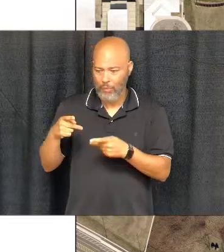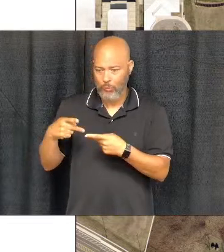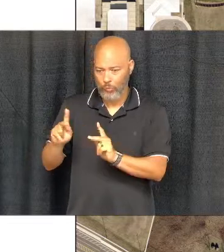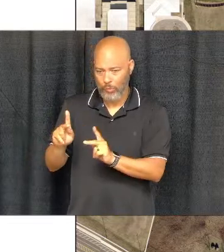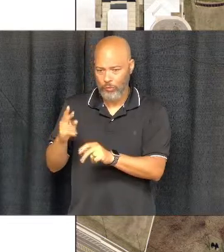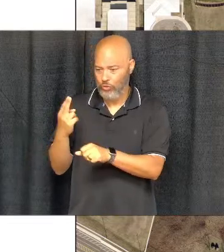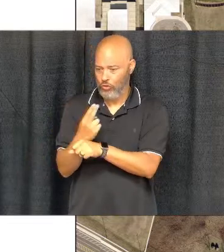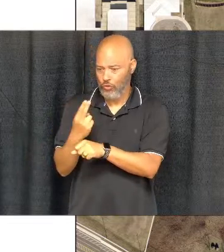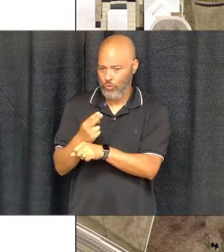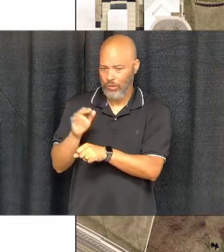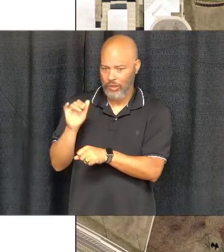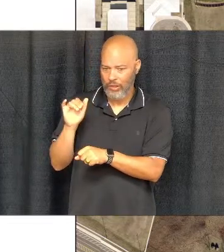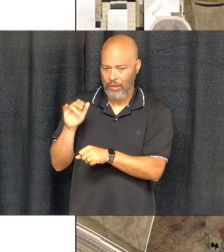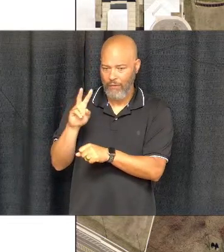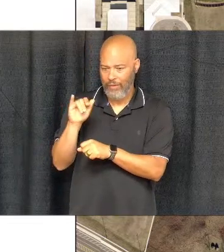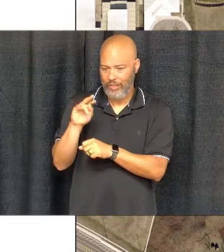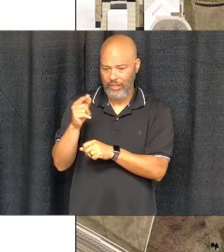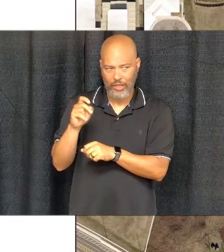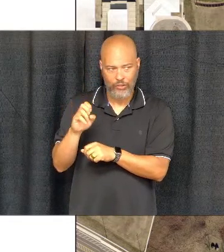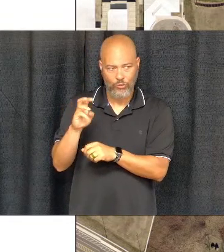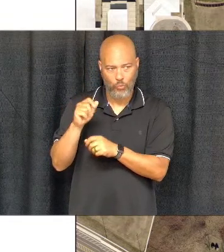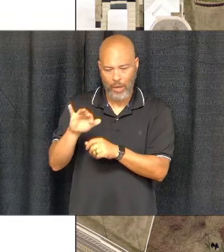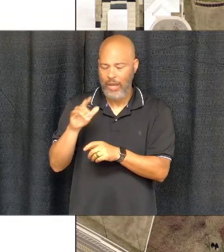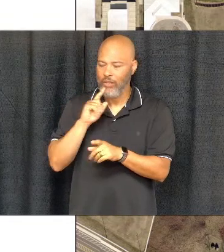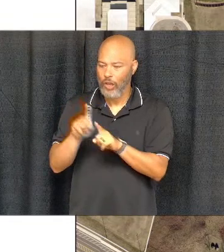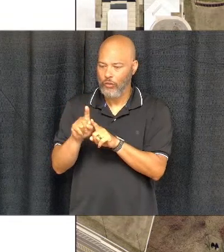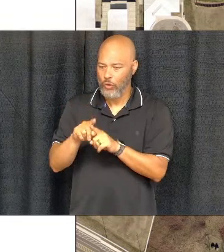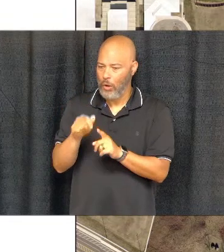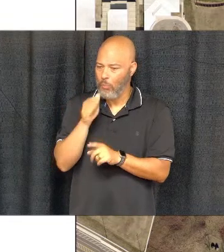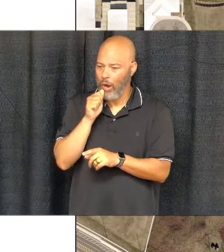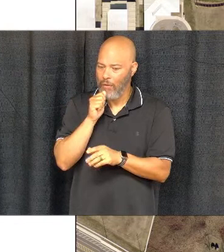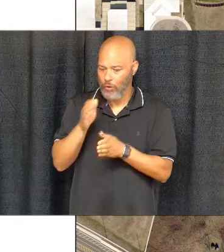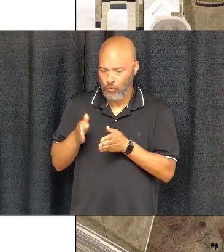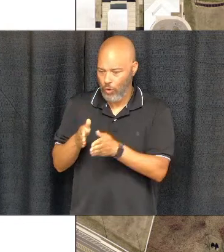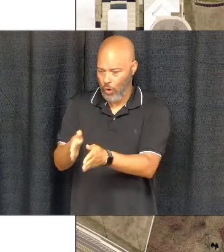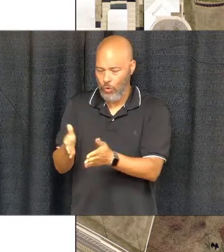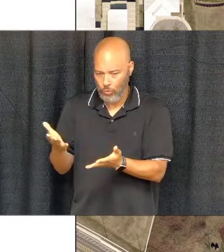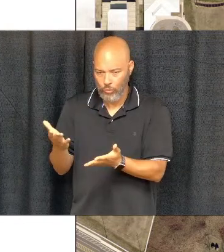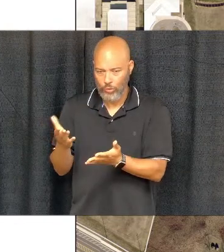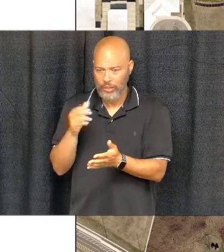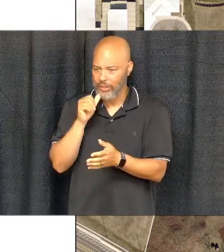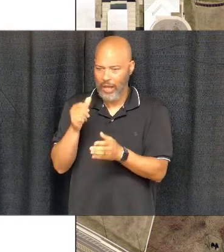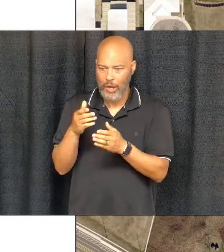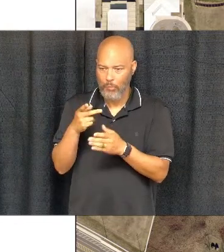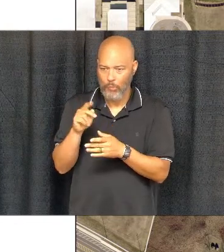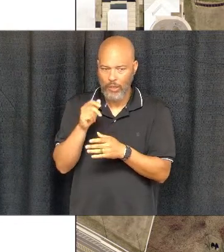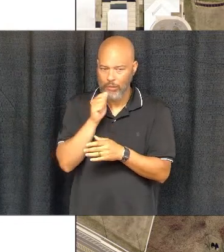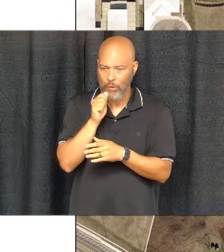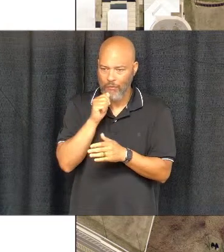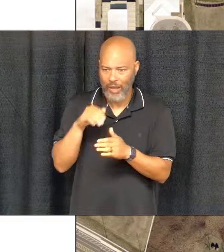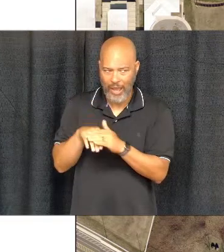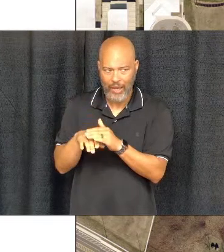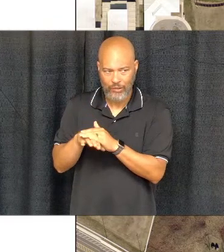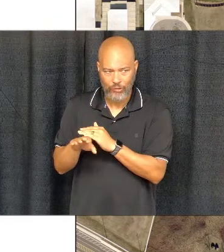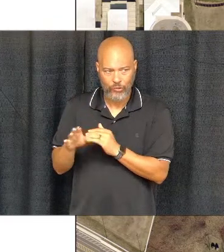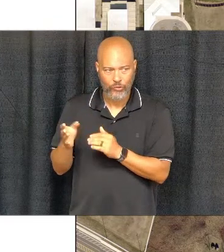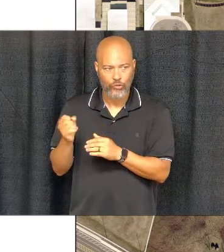them that. Vintage Way is also a private easement, not a roadway. It's not a public road, it's a private access